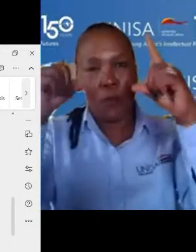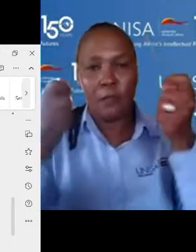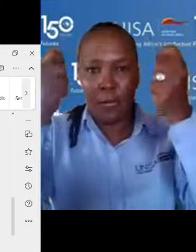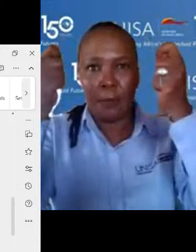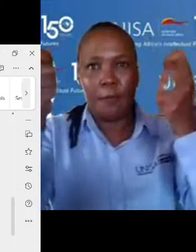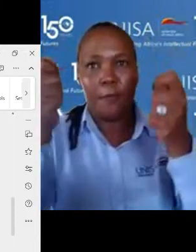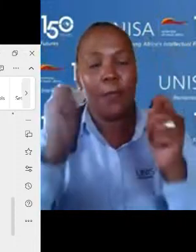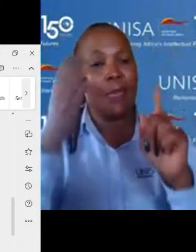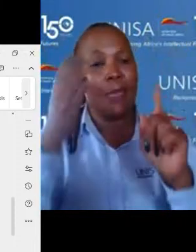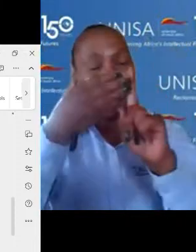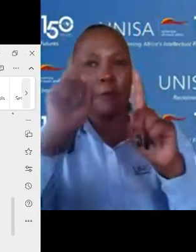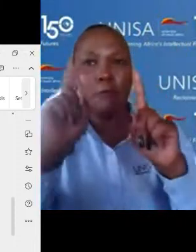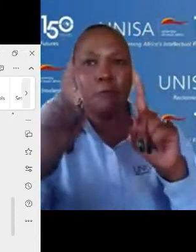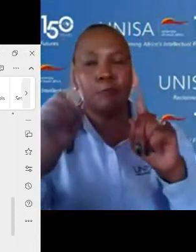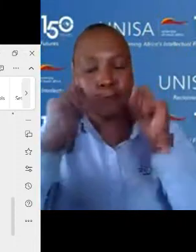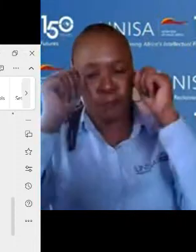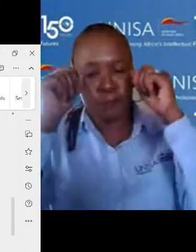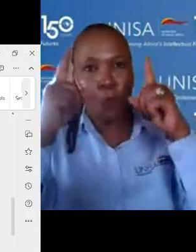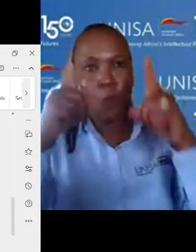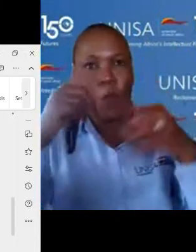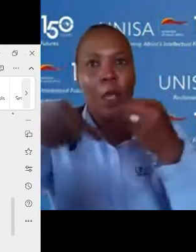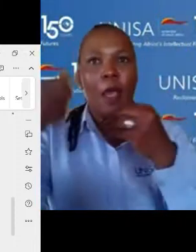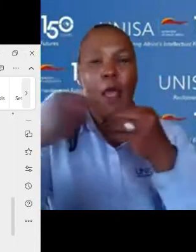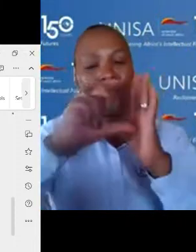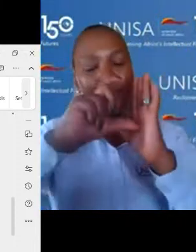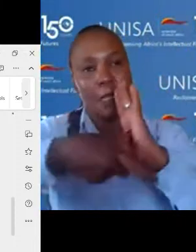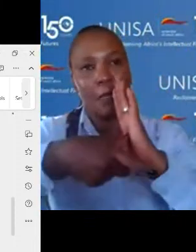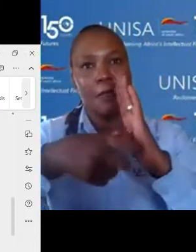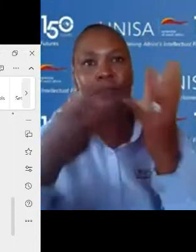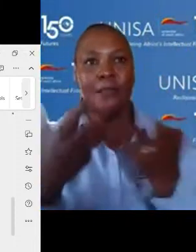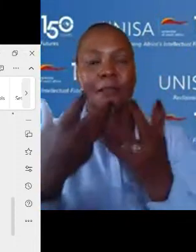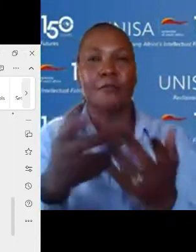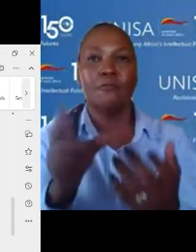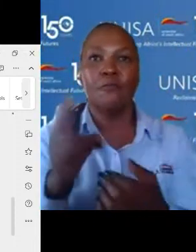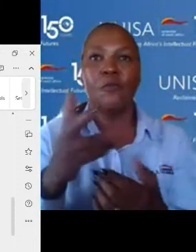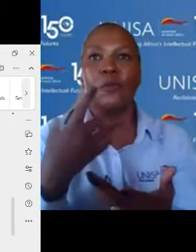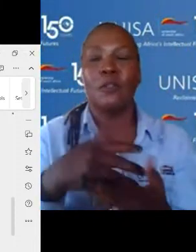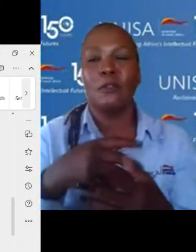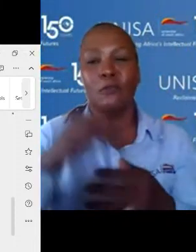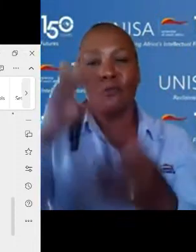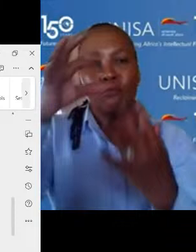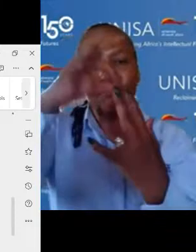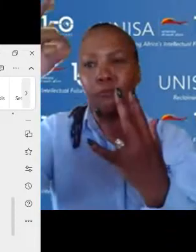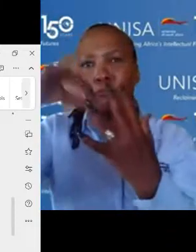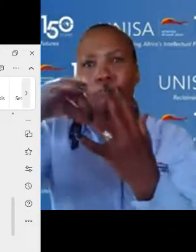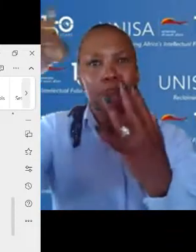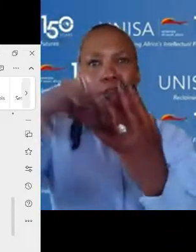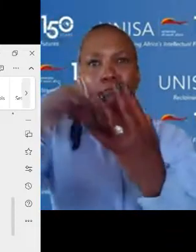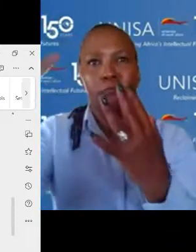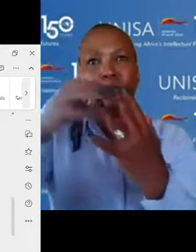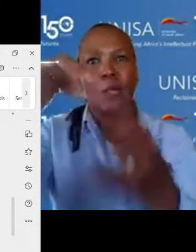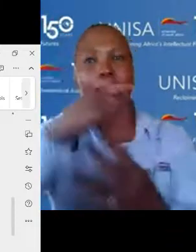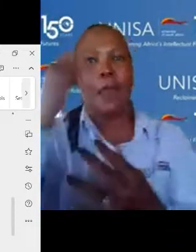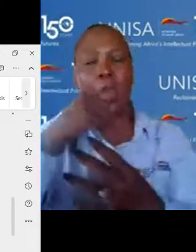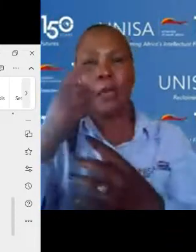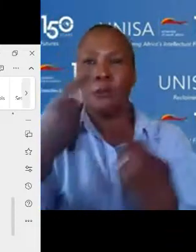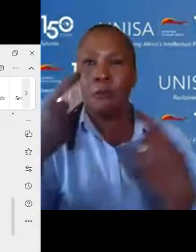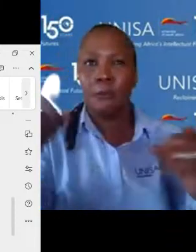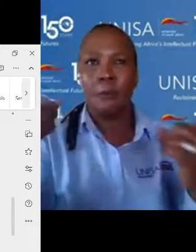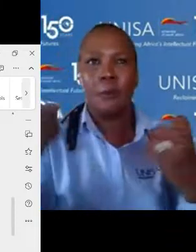to raise awareness about disability and to eliminate a stigma attached to a